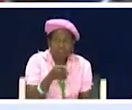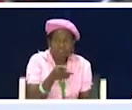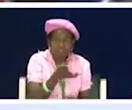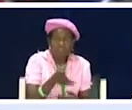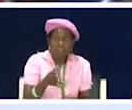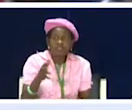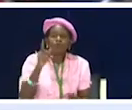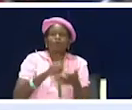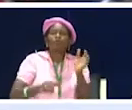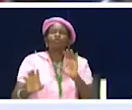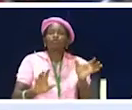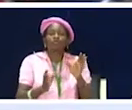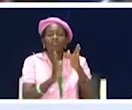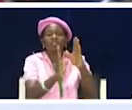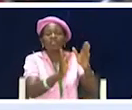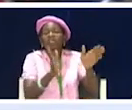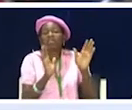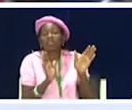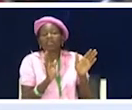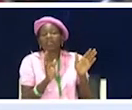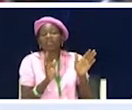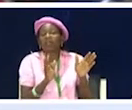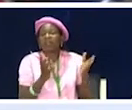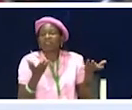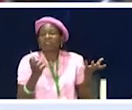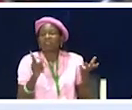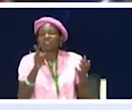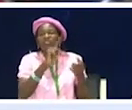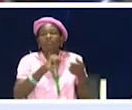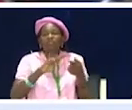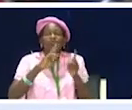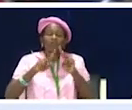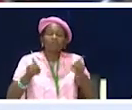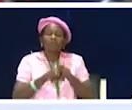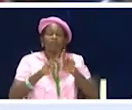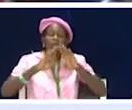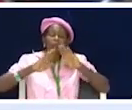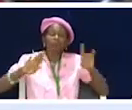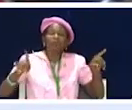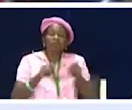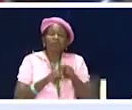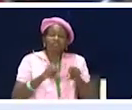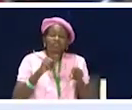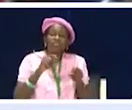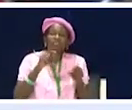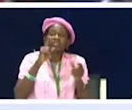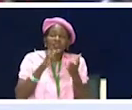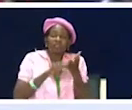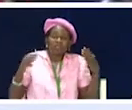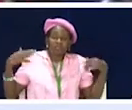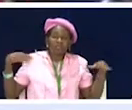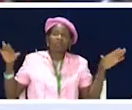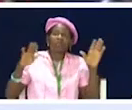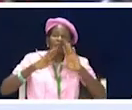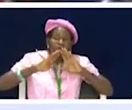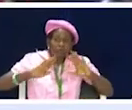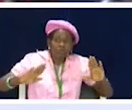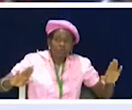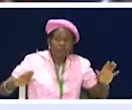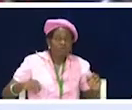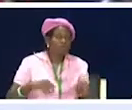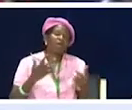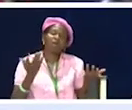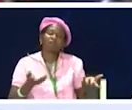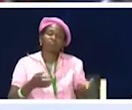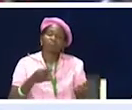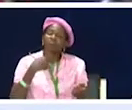What will you do? Well, you have to be as gentle as a dove now. And so you say to